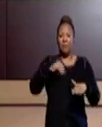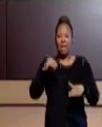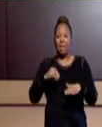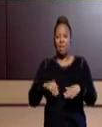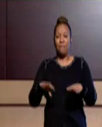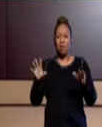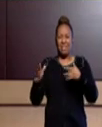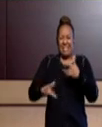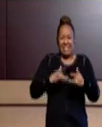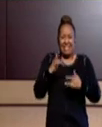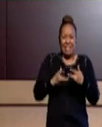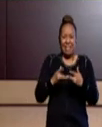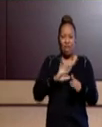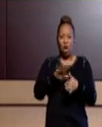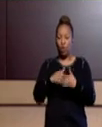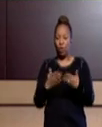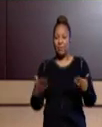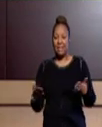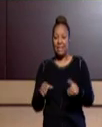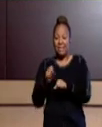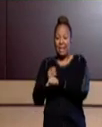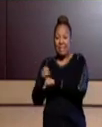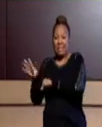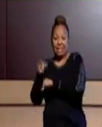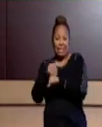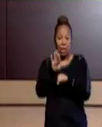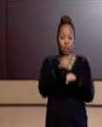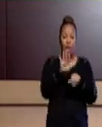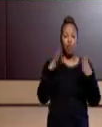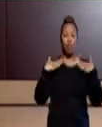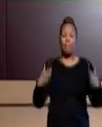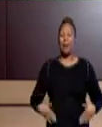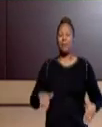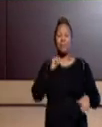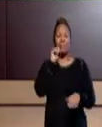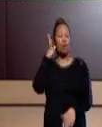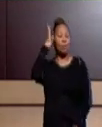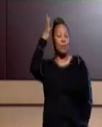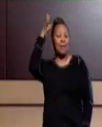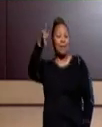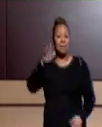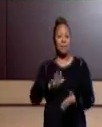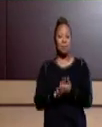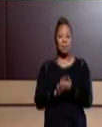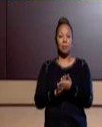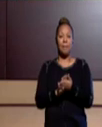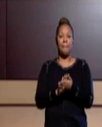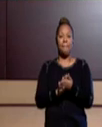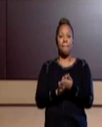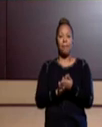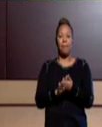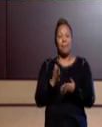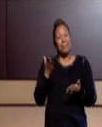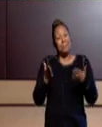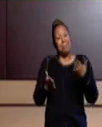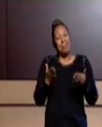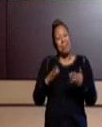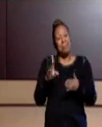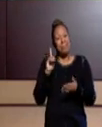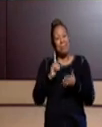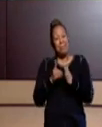adrenaline mode and all of those chemicals are excreted, your body was not creative. For, you know, back in the, maybe a